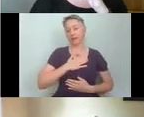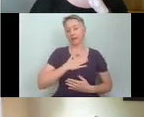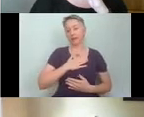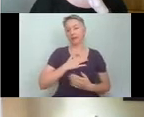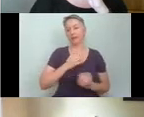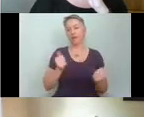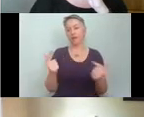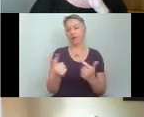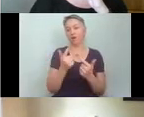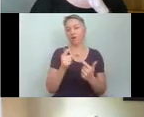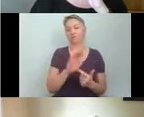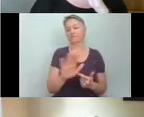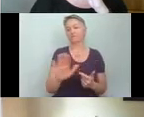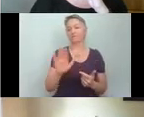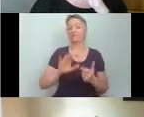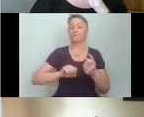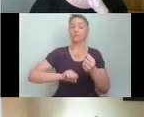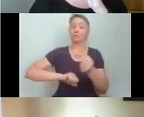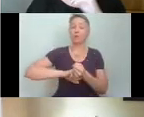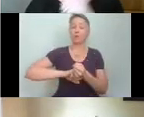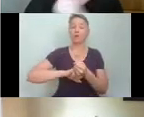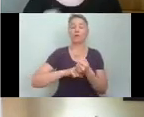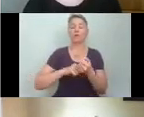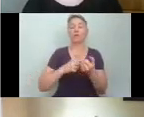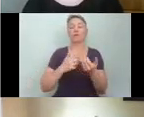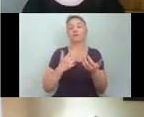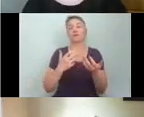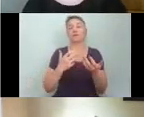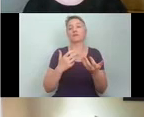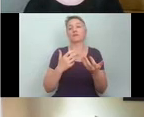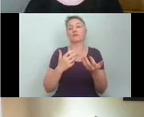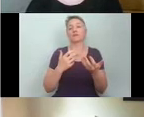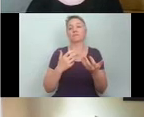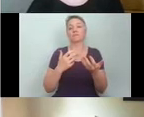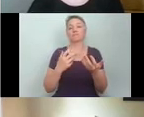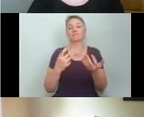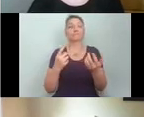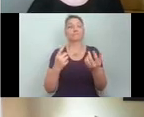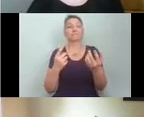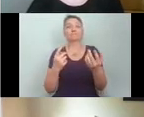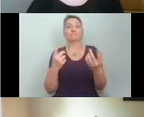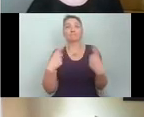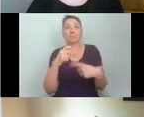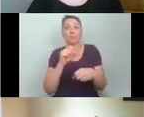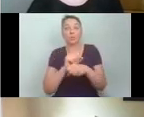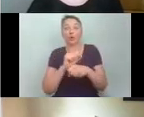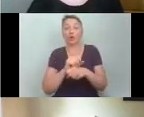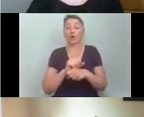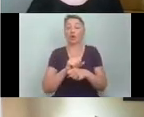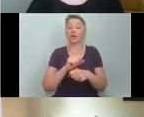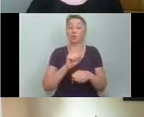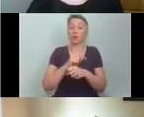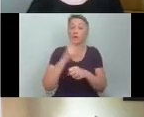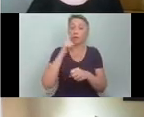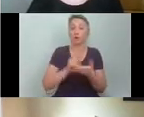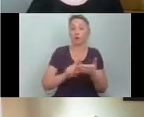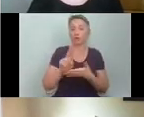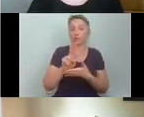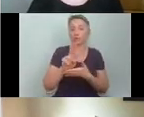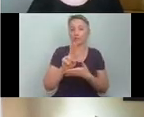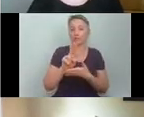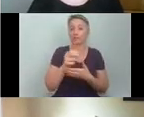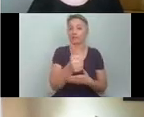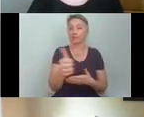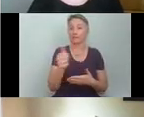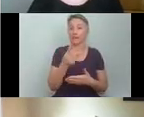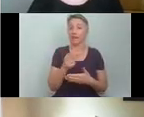everyone's support and being here and being part of the university. And as HR professionals, it is so